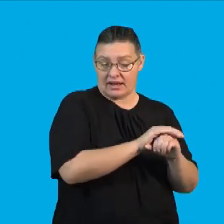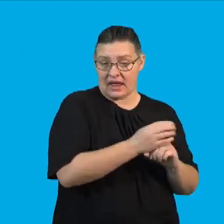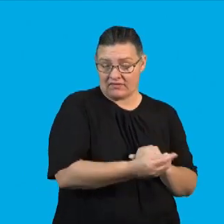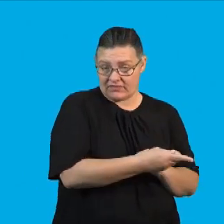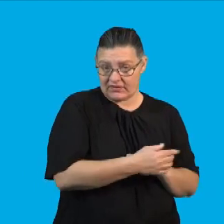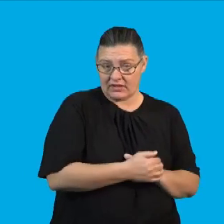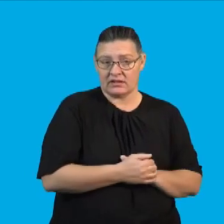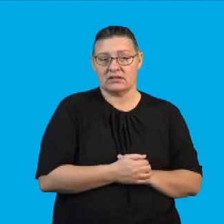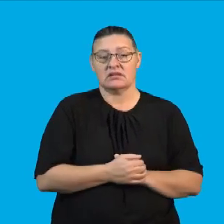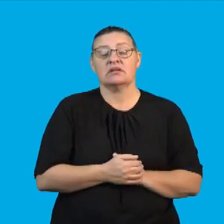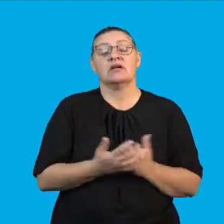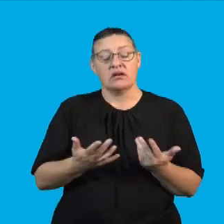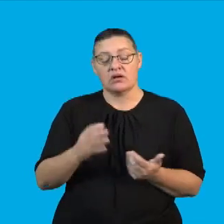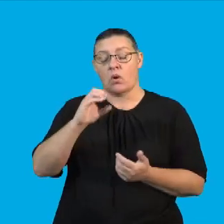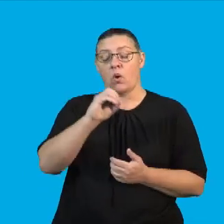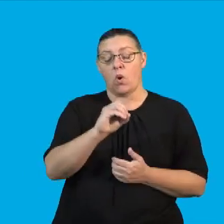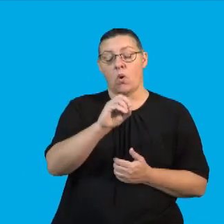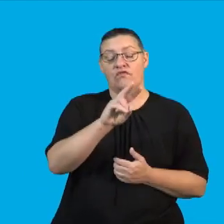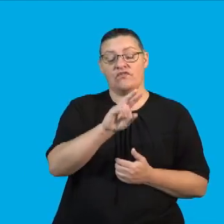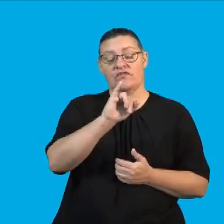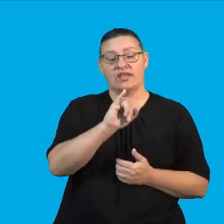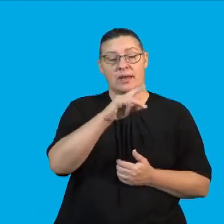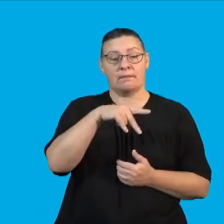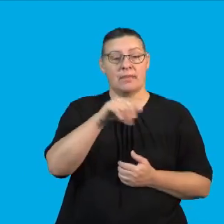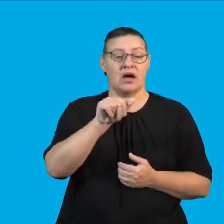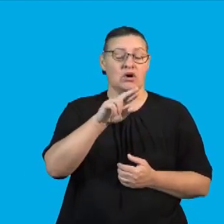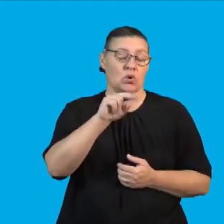is internal and it's only